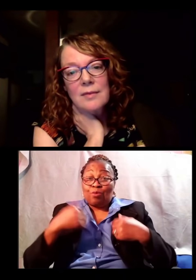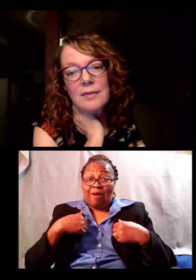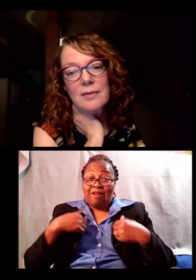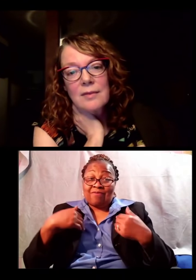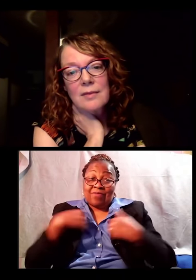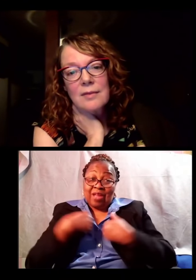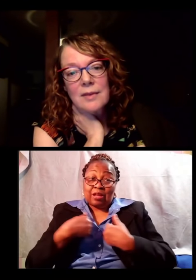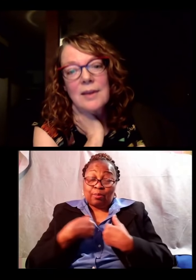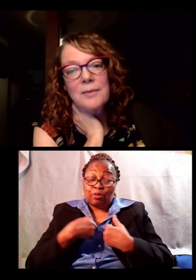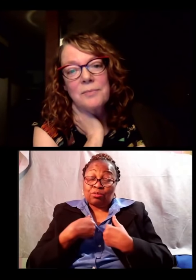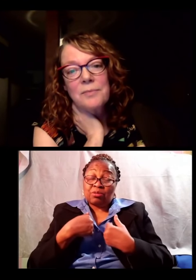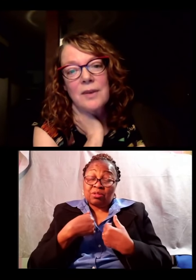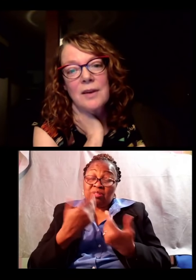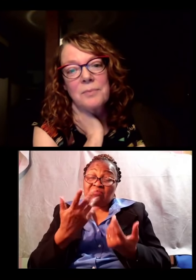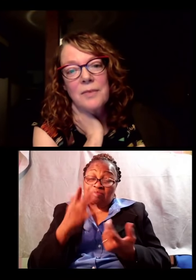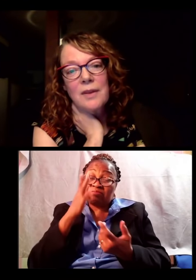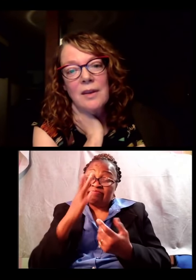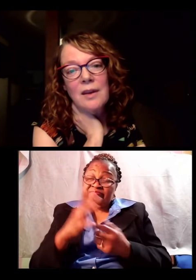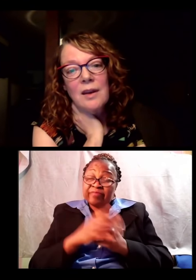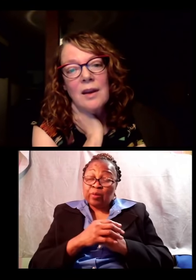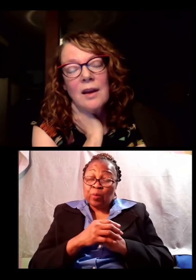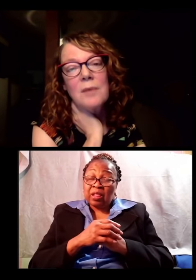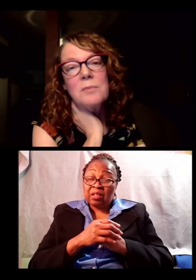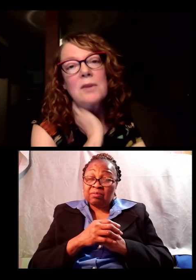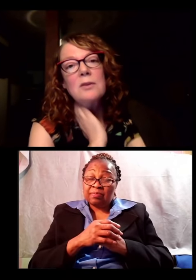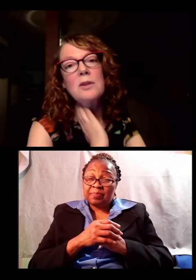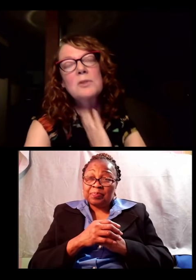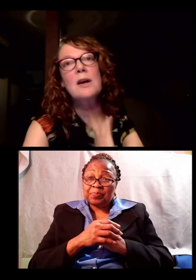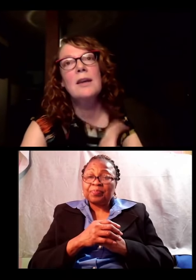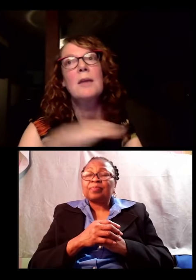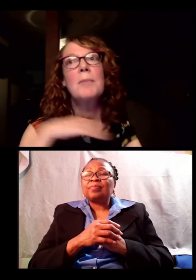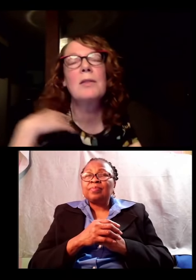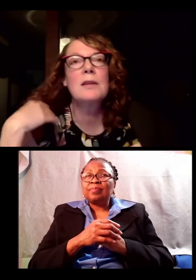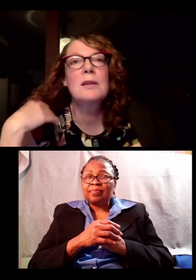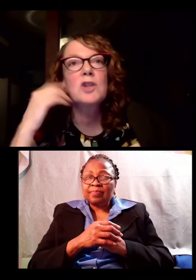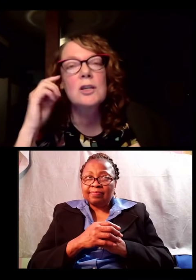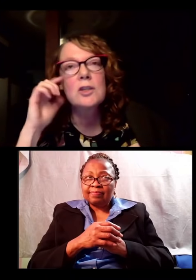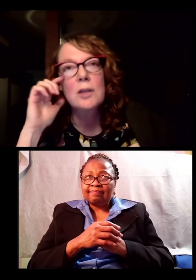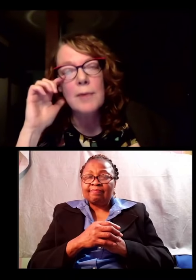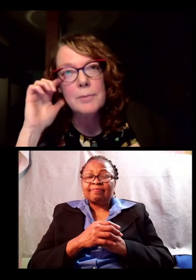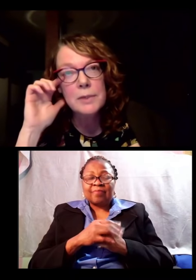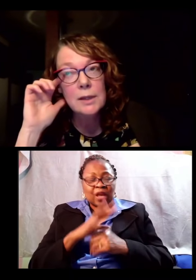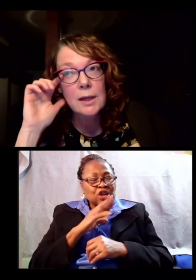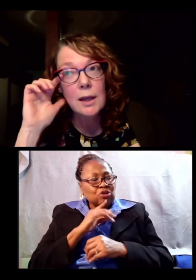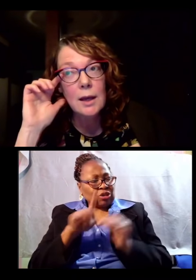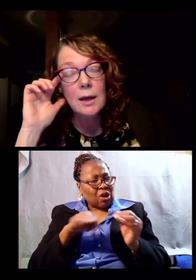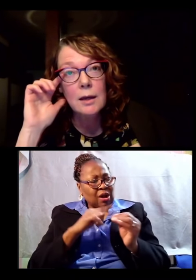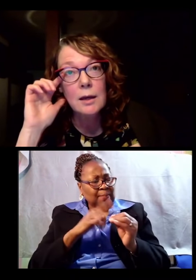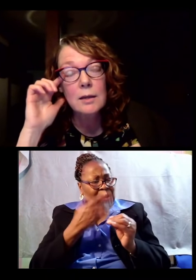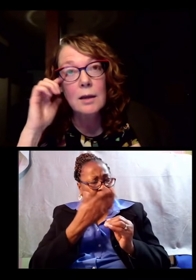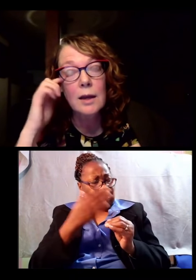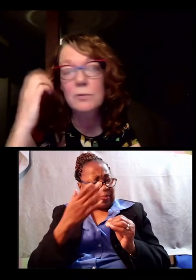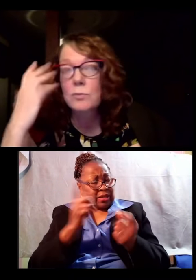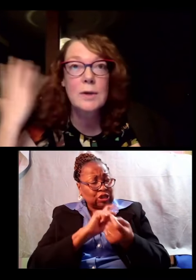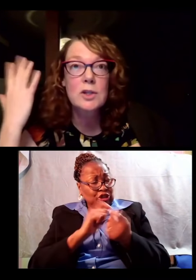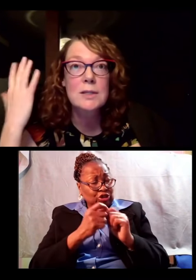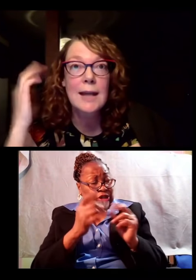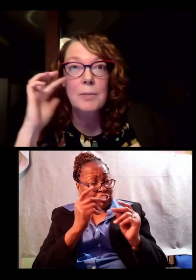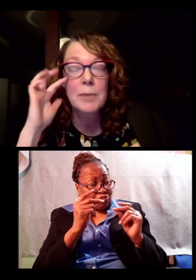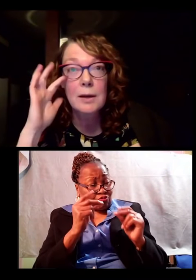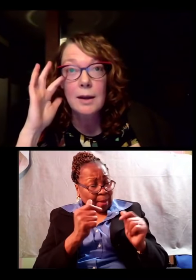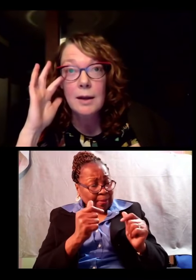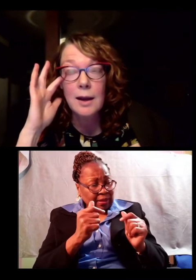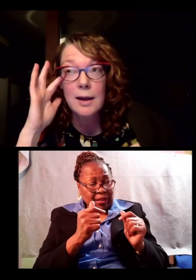sooner or later. Yeah. You know, you were talking about things changing rapidly and kind of what